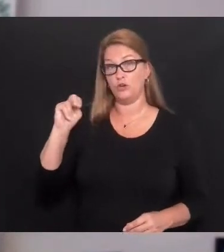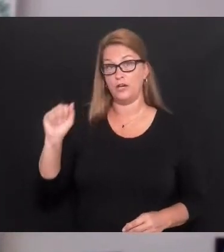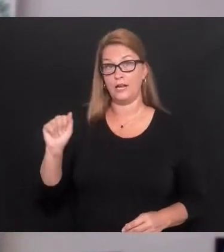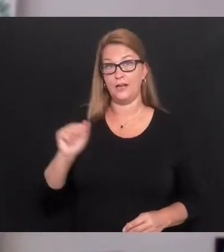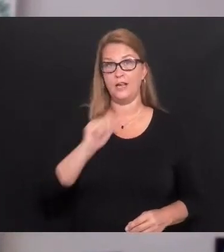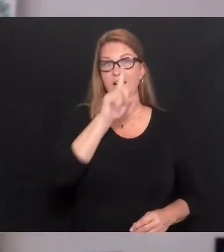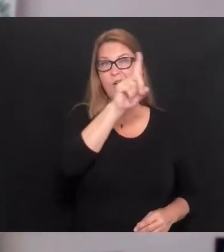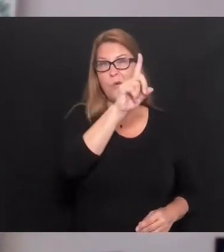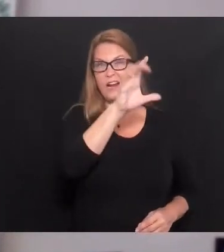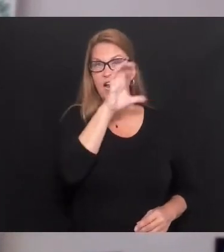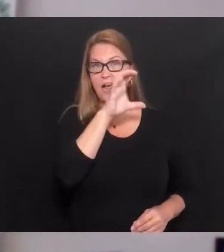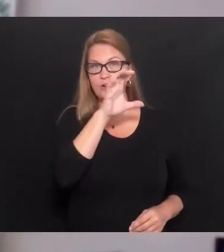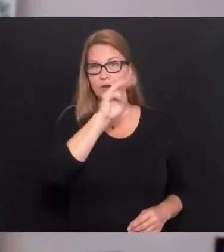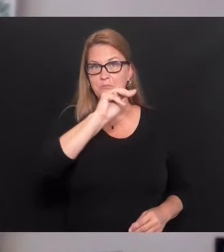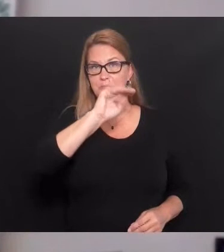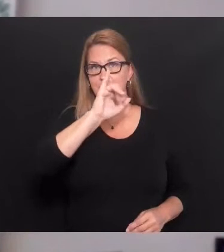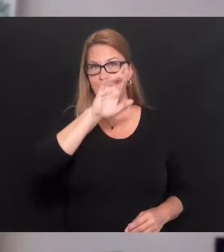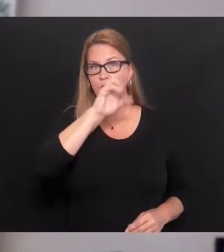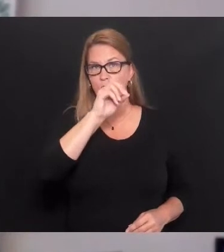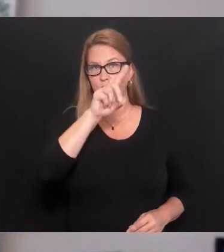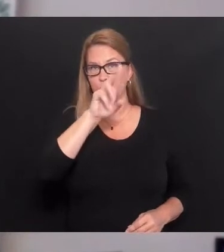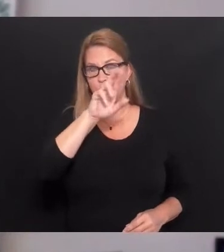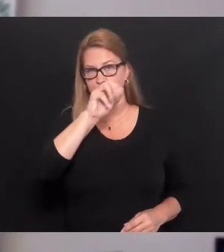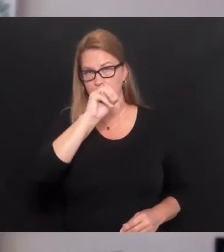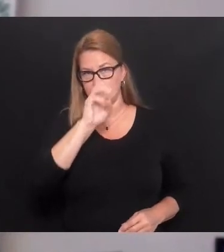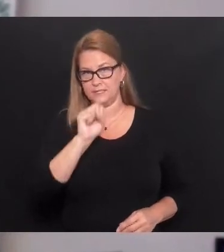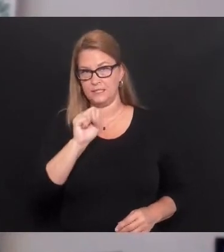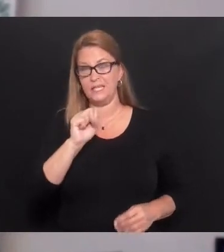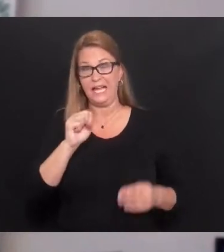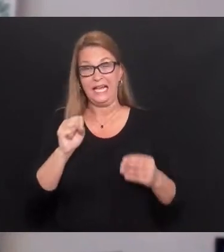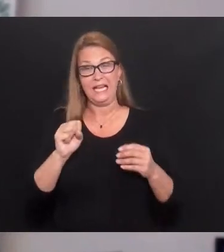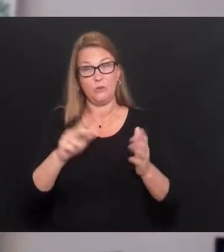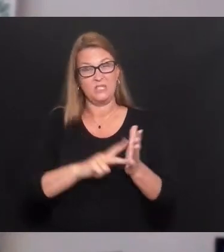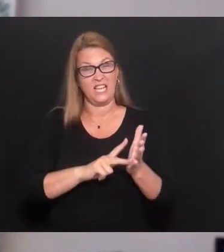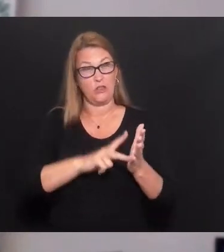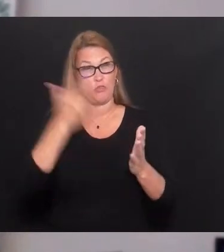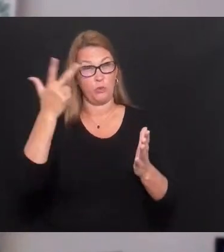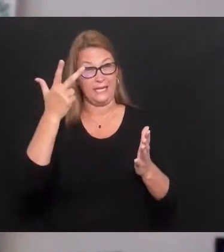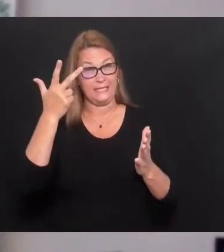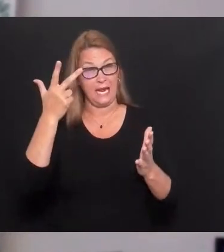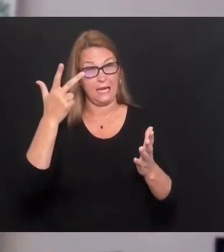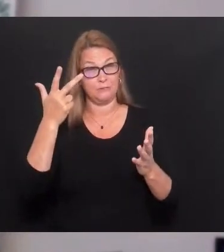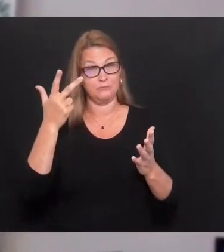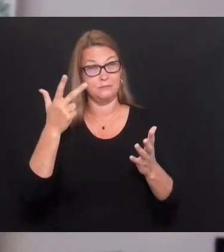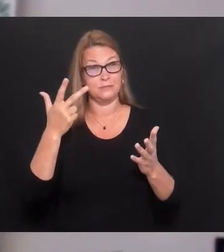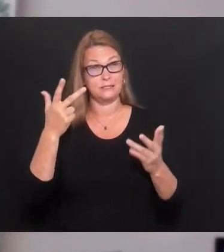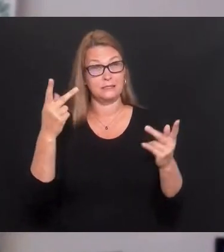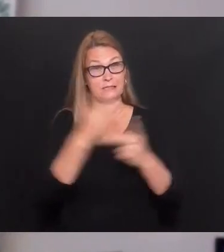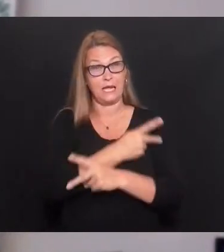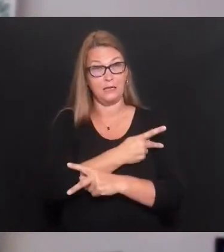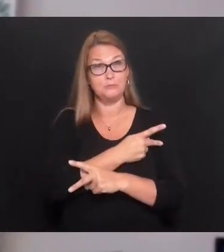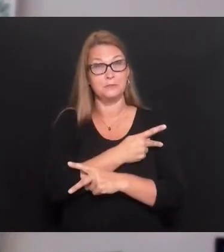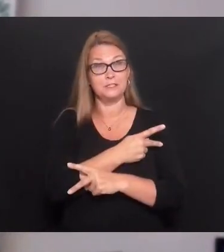100 micrograms of vaccine, over 3 times as much. And because of the